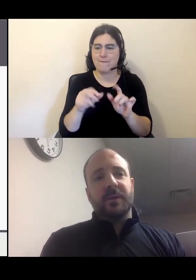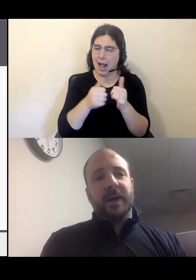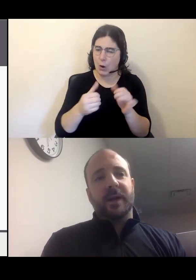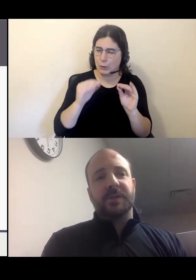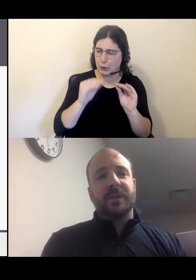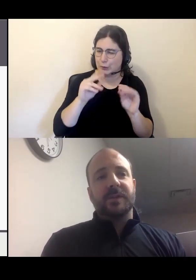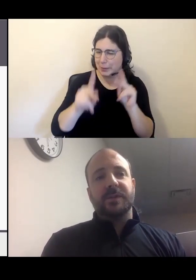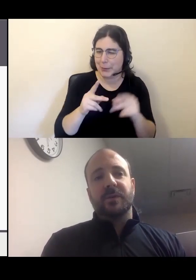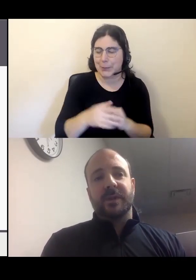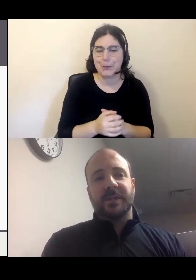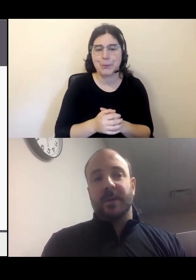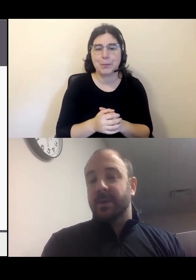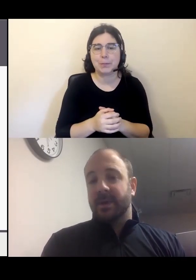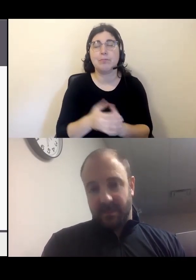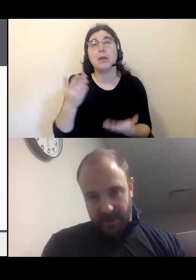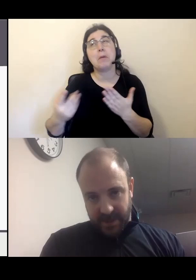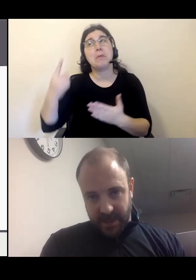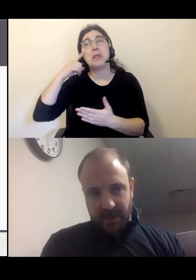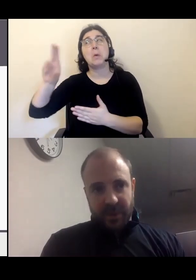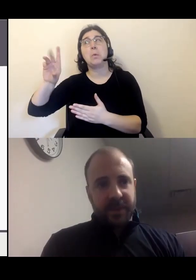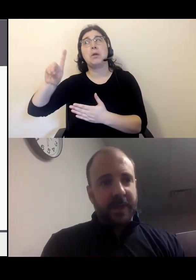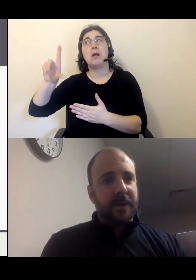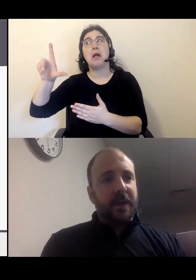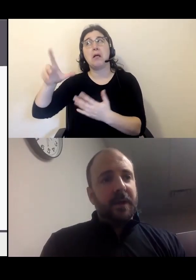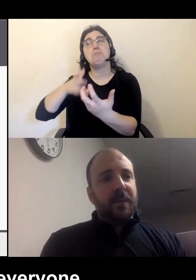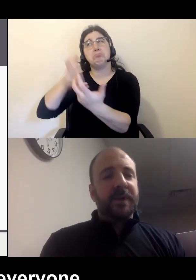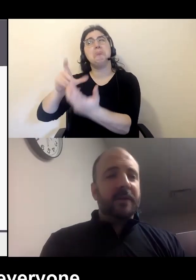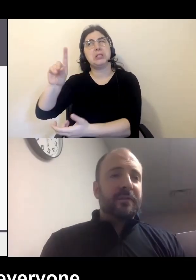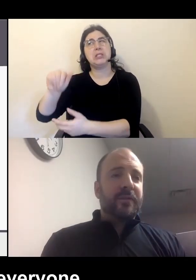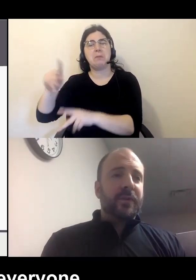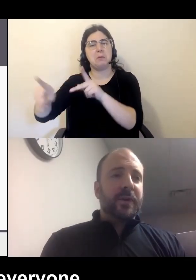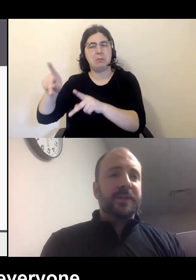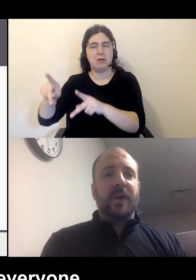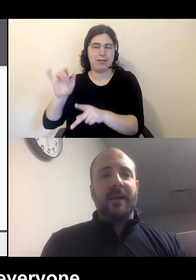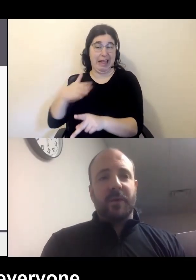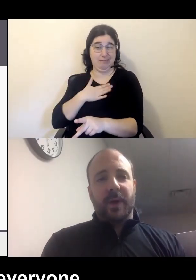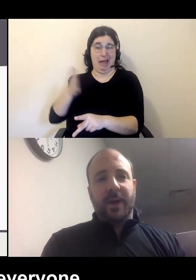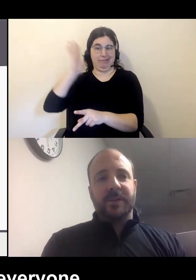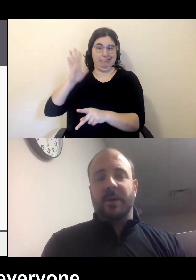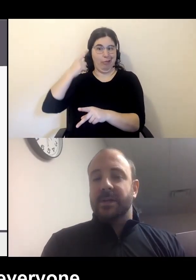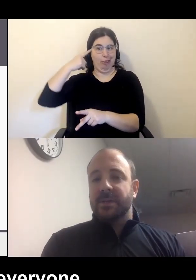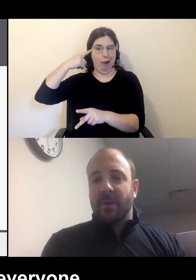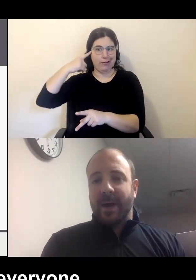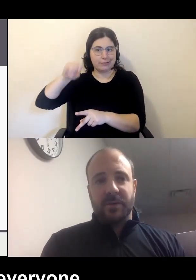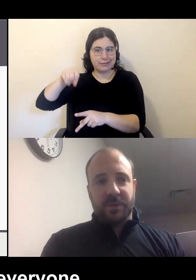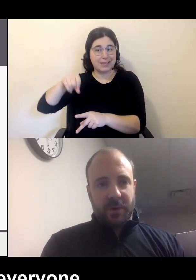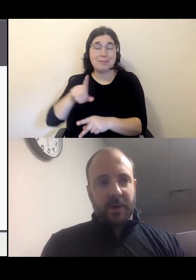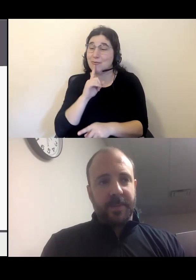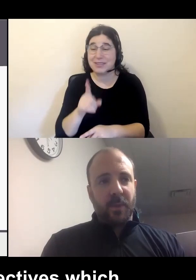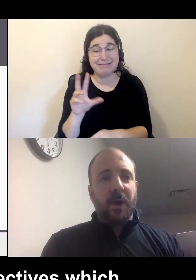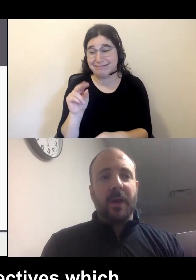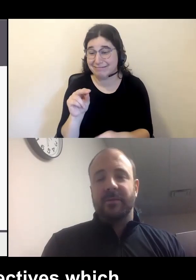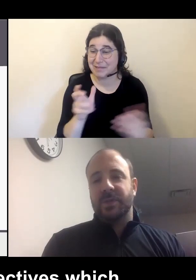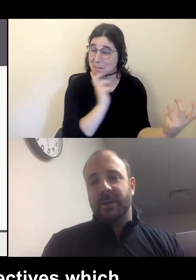think that UDL has only to do with the disabled, as I did originally, but in delving further, it is for everyone, as there is no average